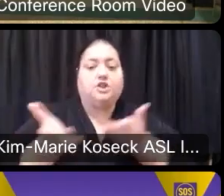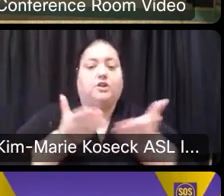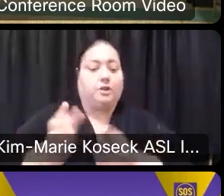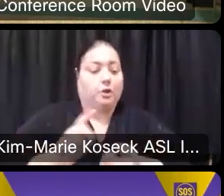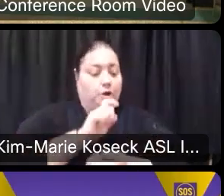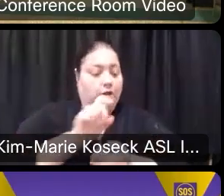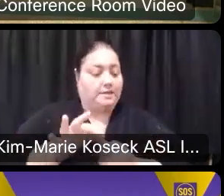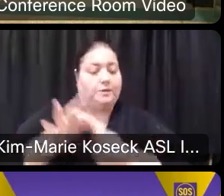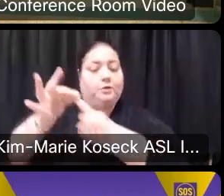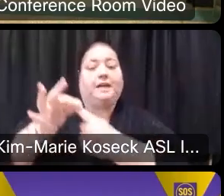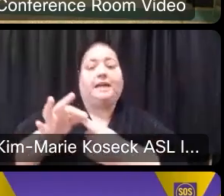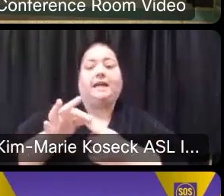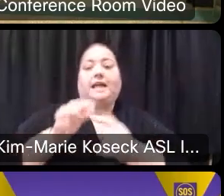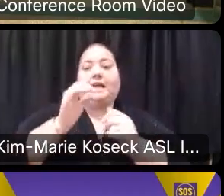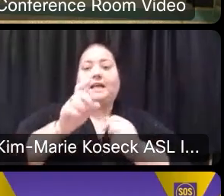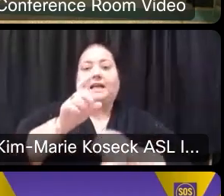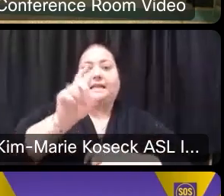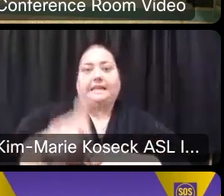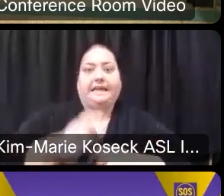unique needs of people with developmental